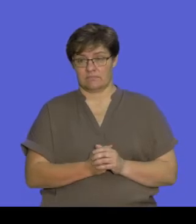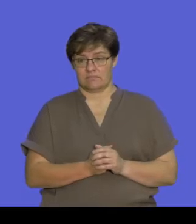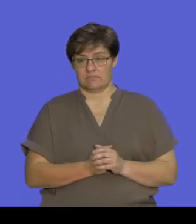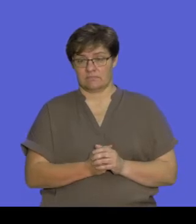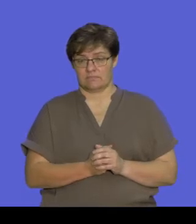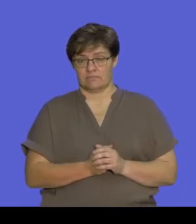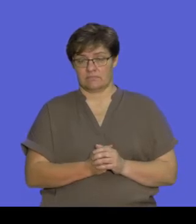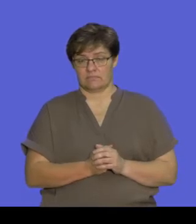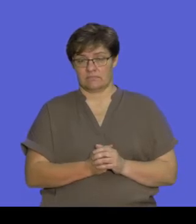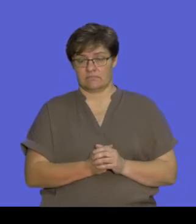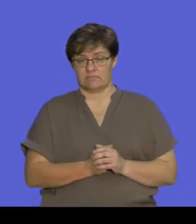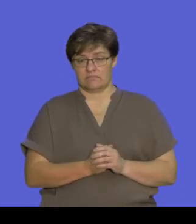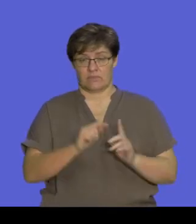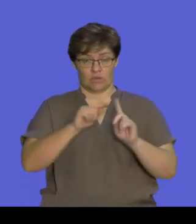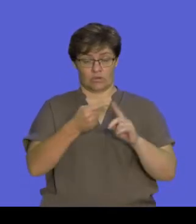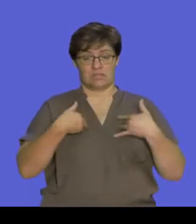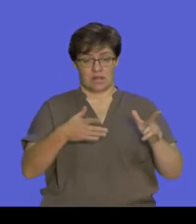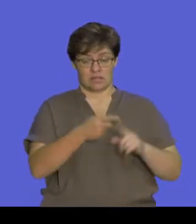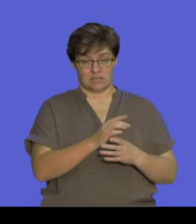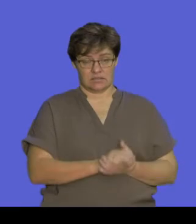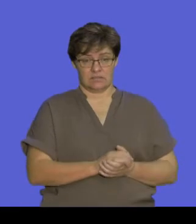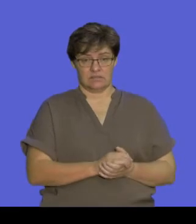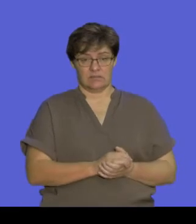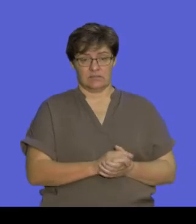the dot to start with, and I'm going to draw